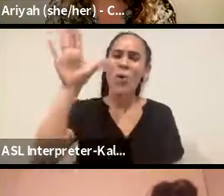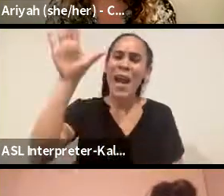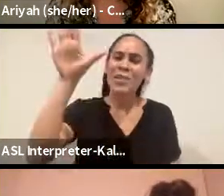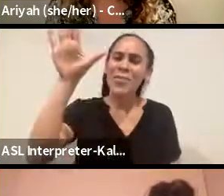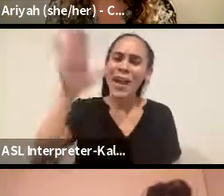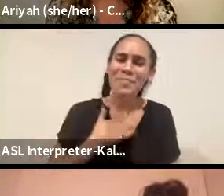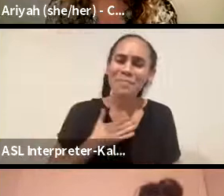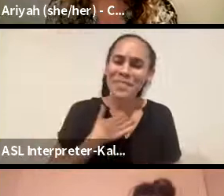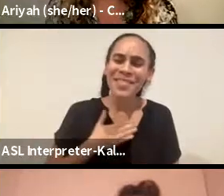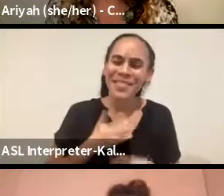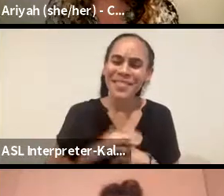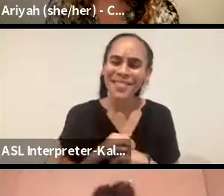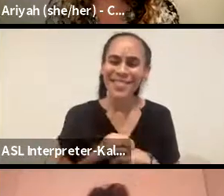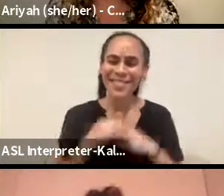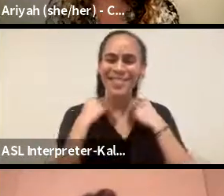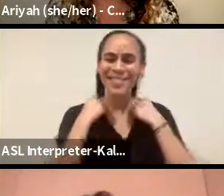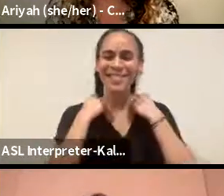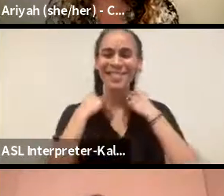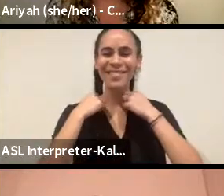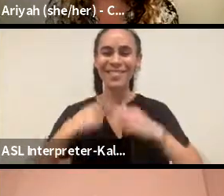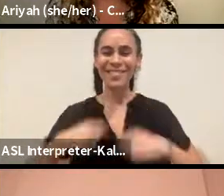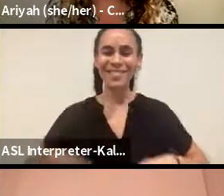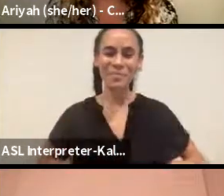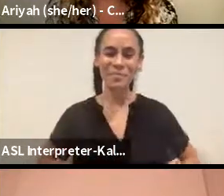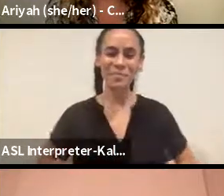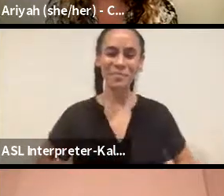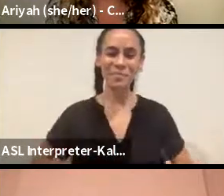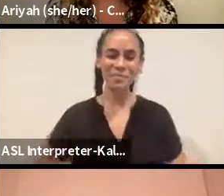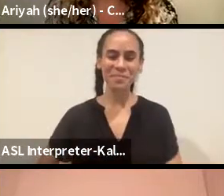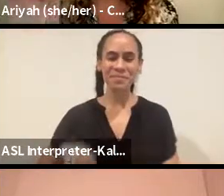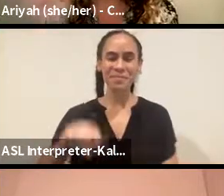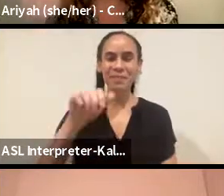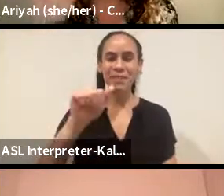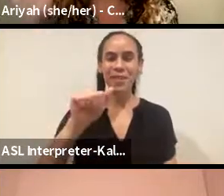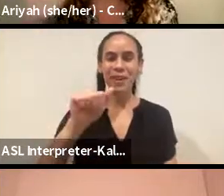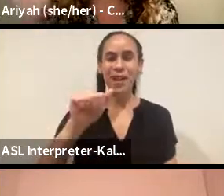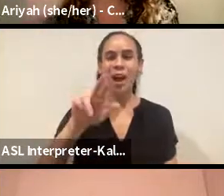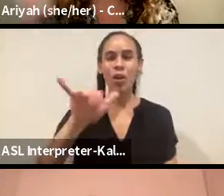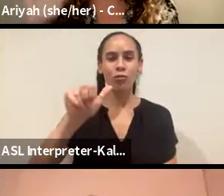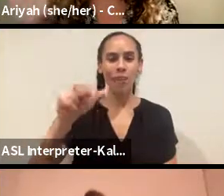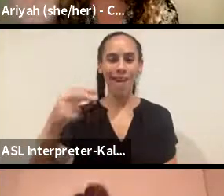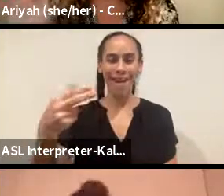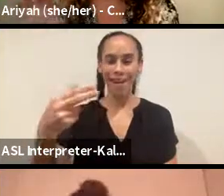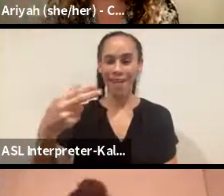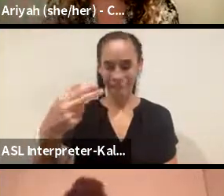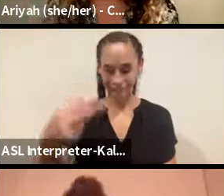Yeah, that'd be cool. Renzo, Araya,